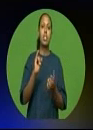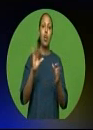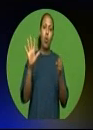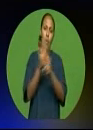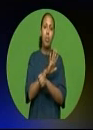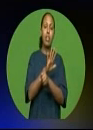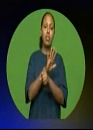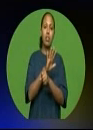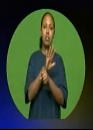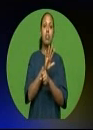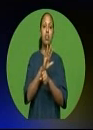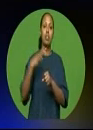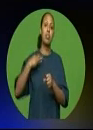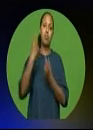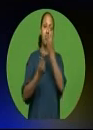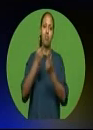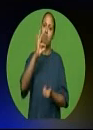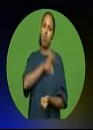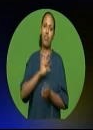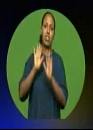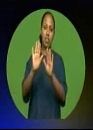complete ownership of profits.